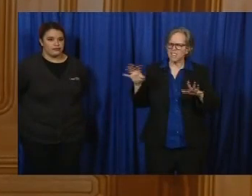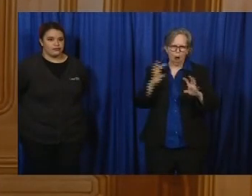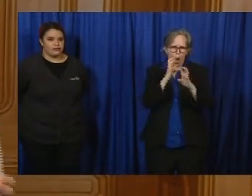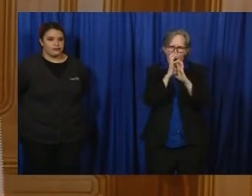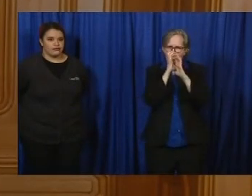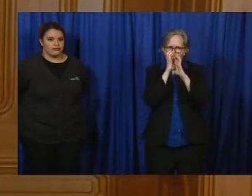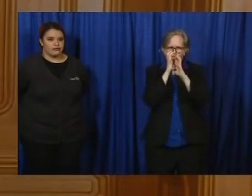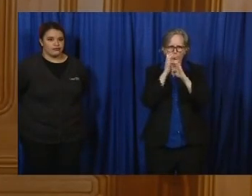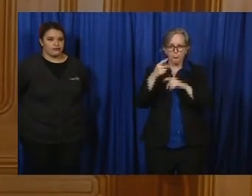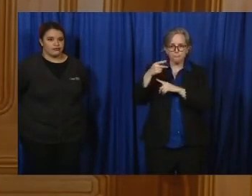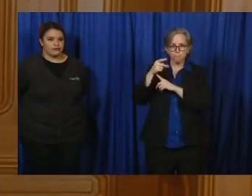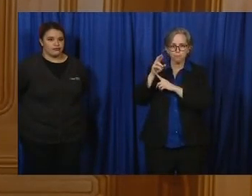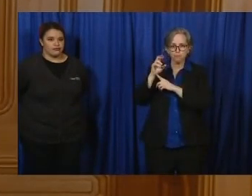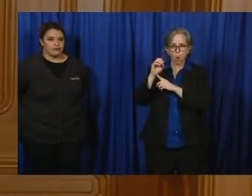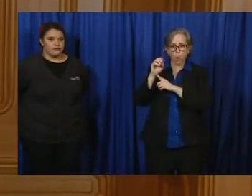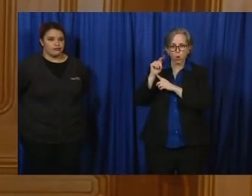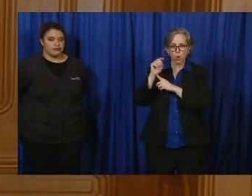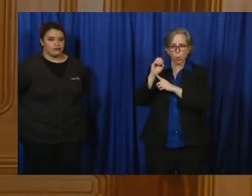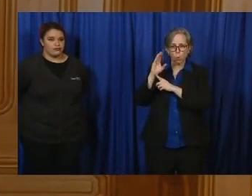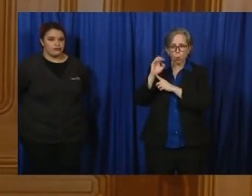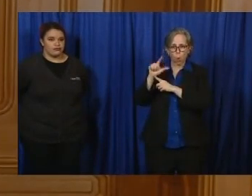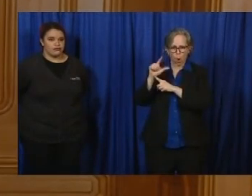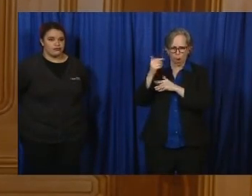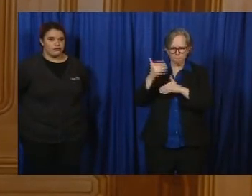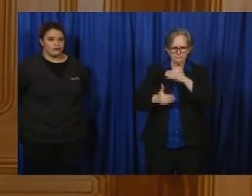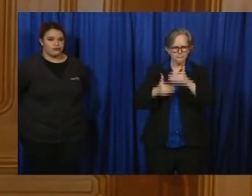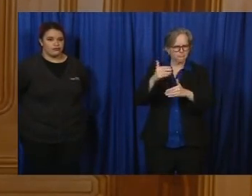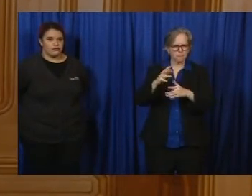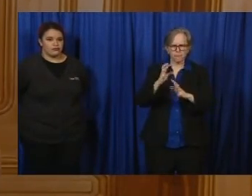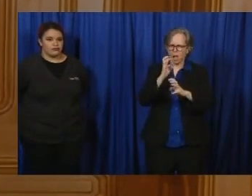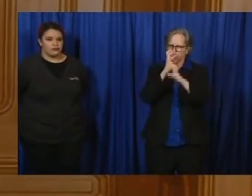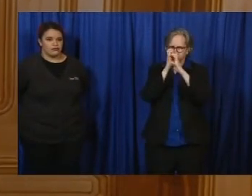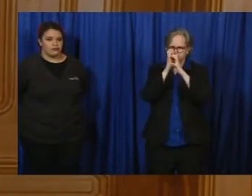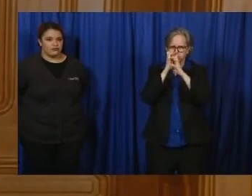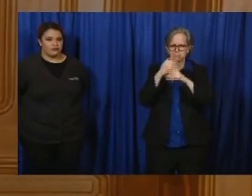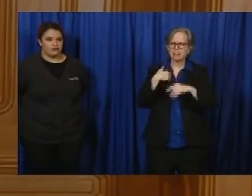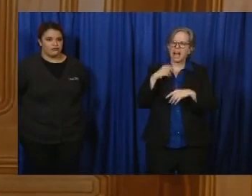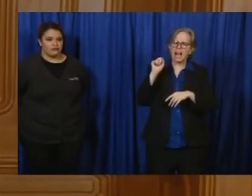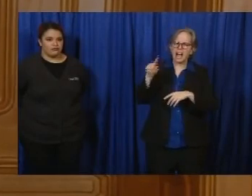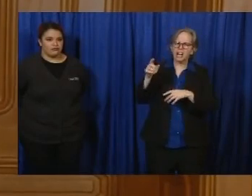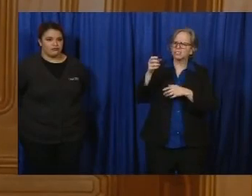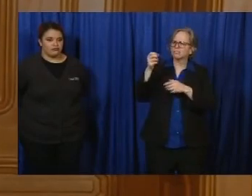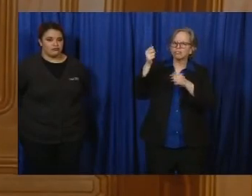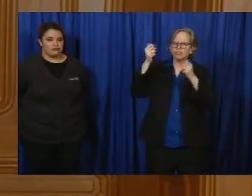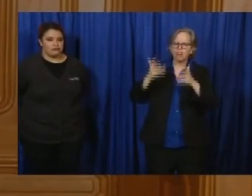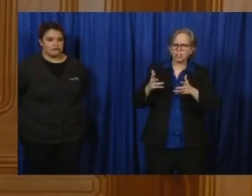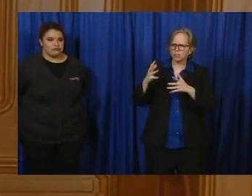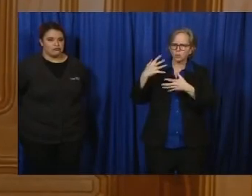I asked the director to kind of give me a summary. Let me just read a little bit of it to you, if I could.